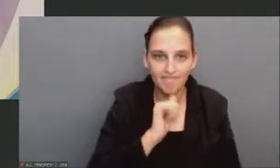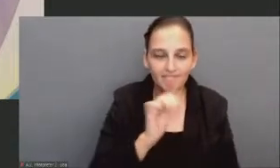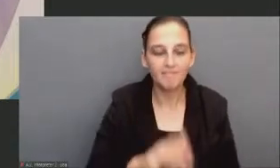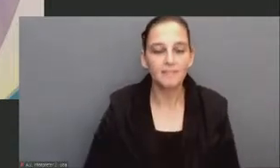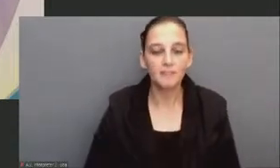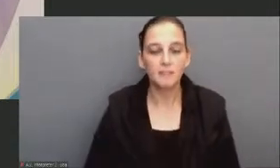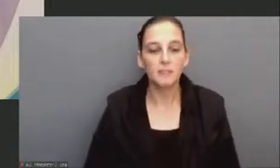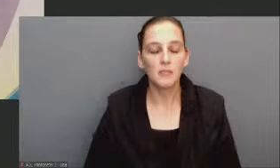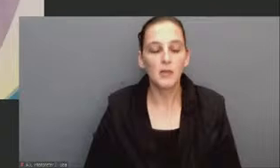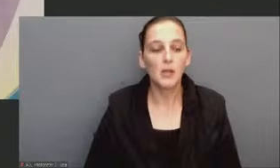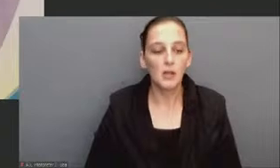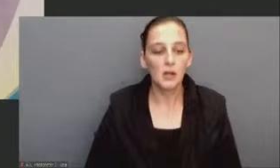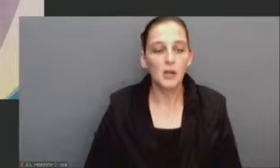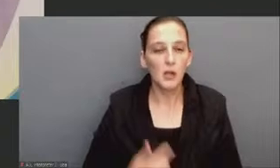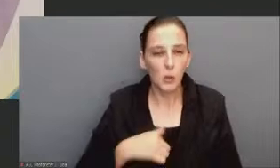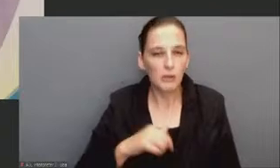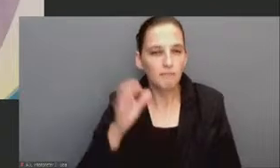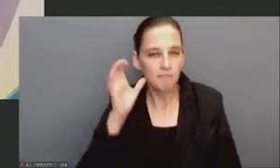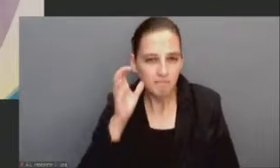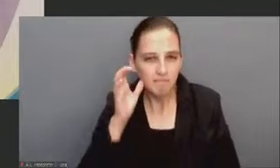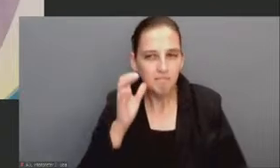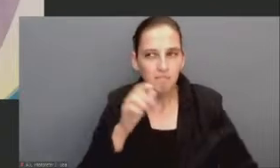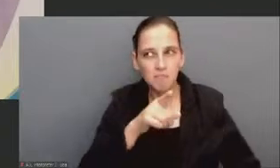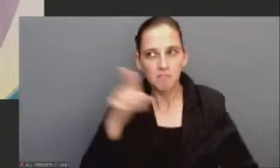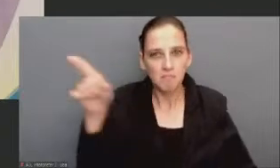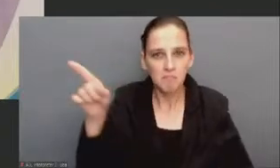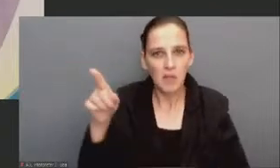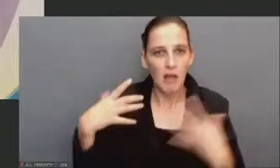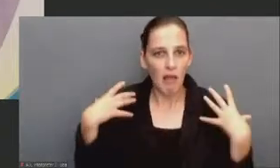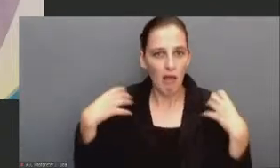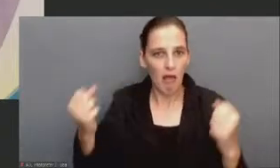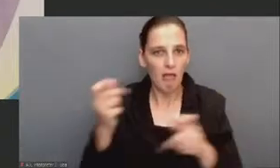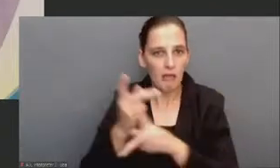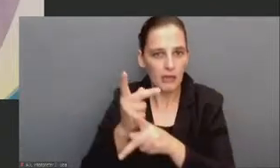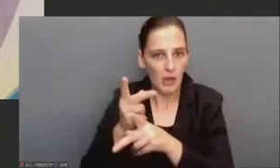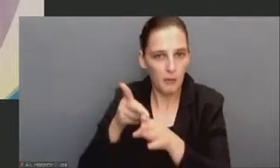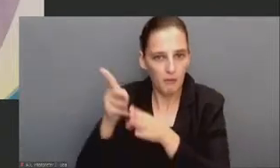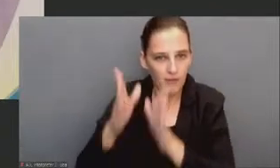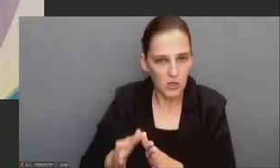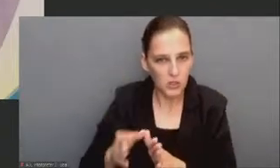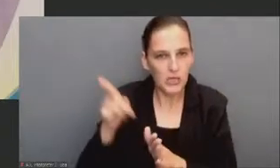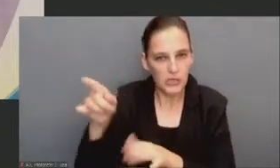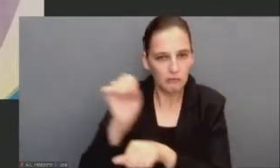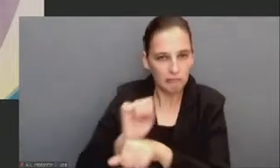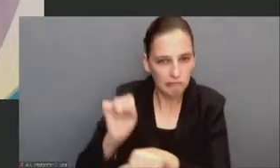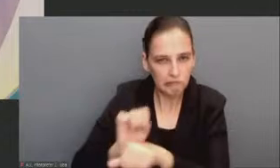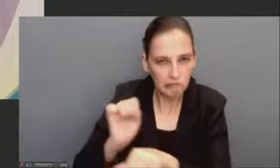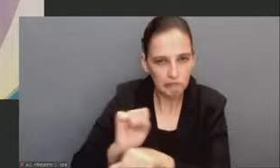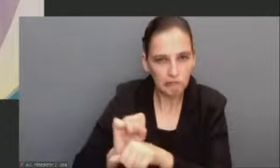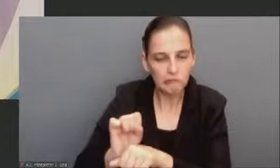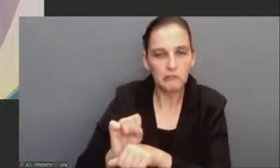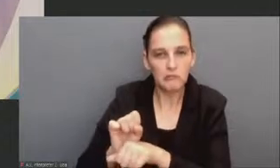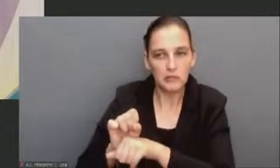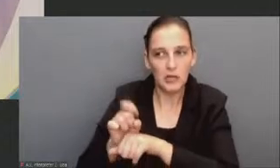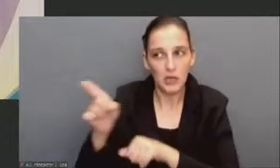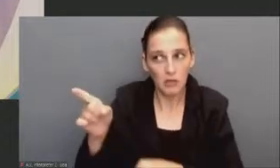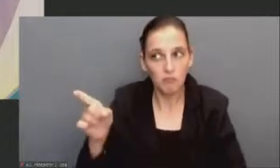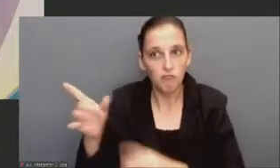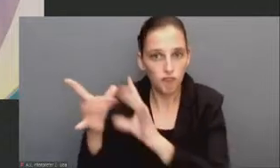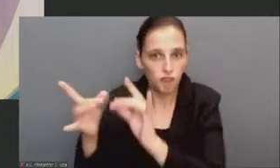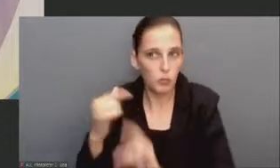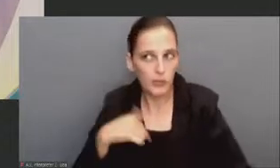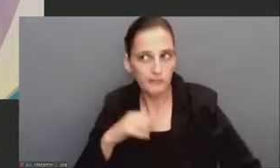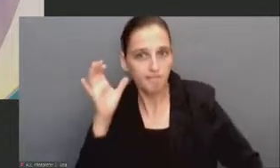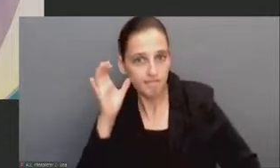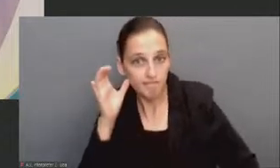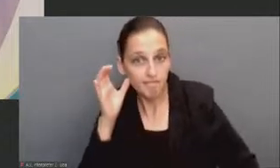committed healthcare professionals that are working diligently on this condition, new disease that's out there, as well as many